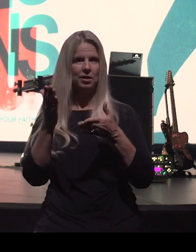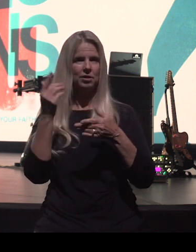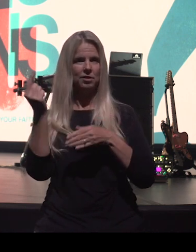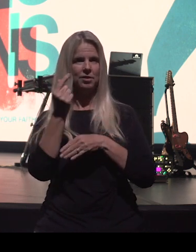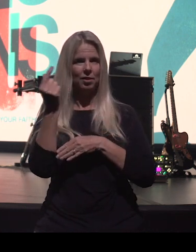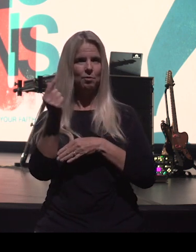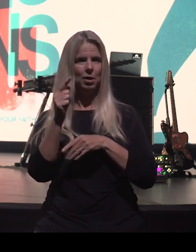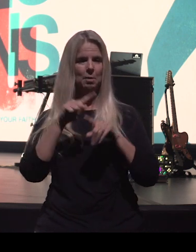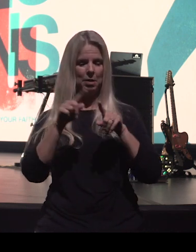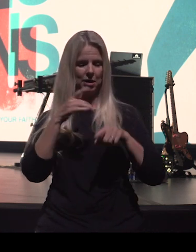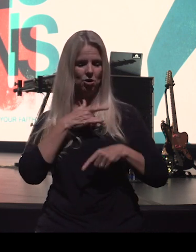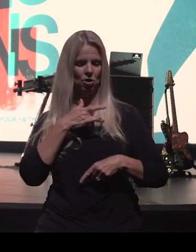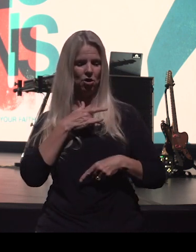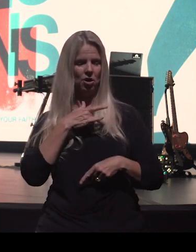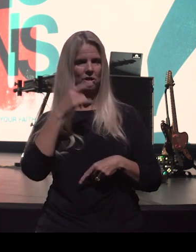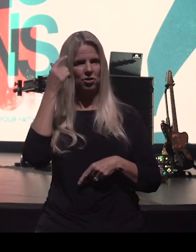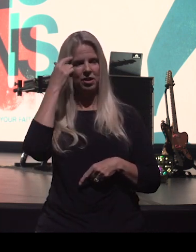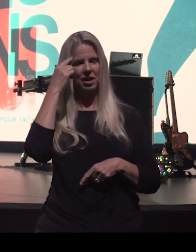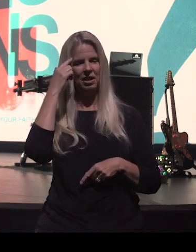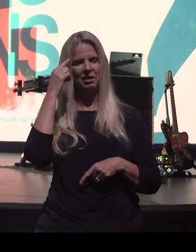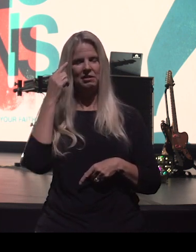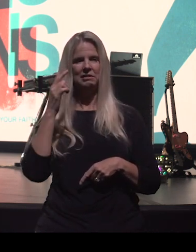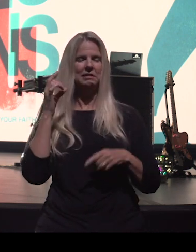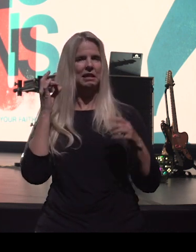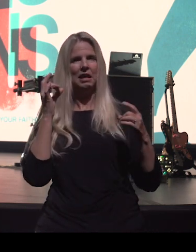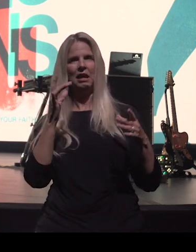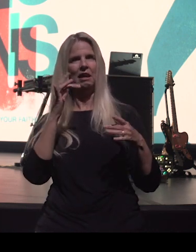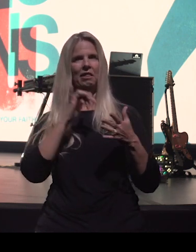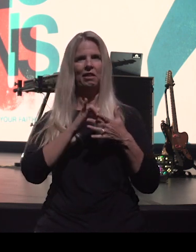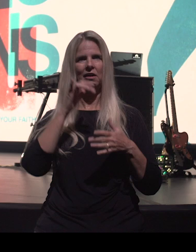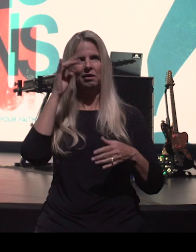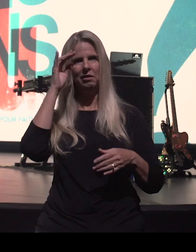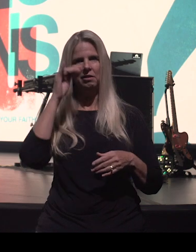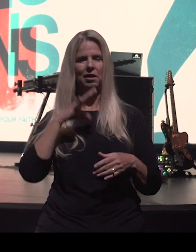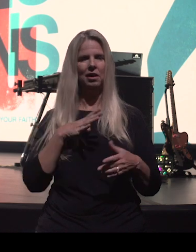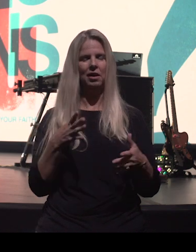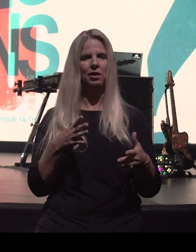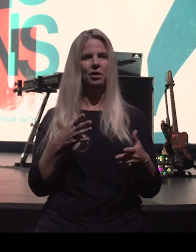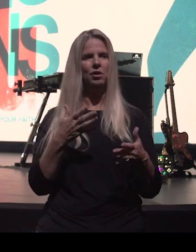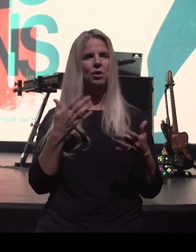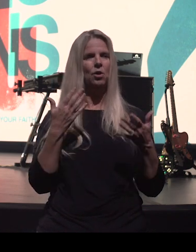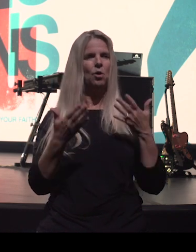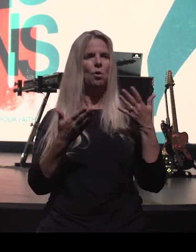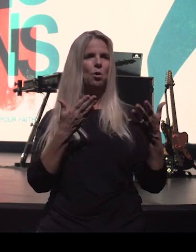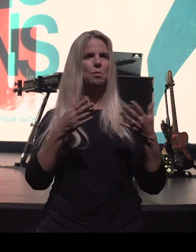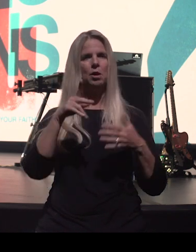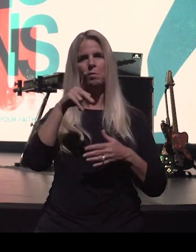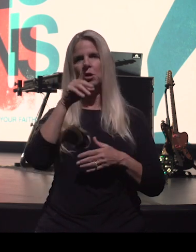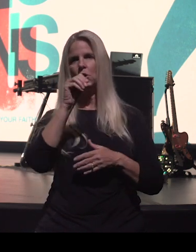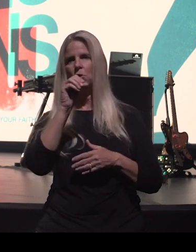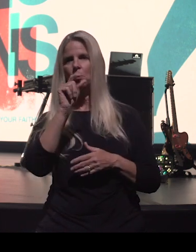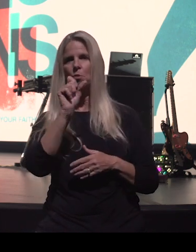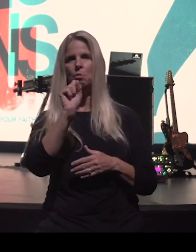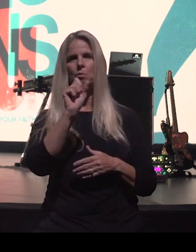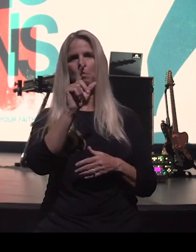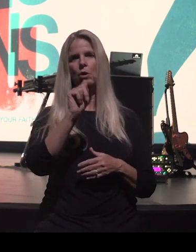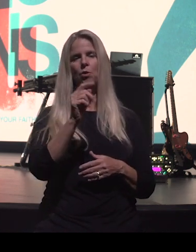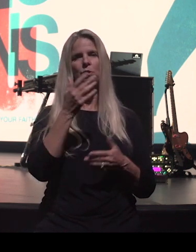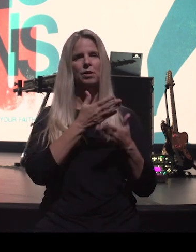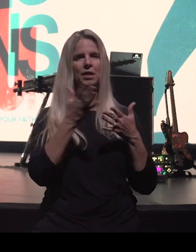jerk. Sometimes we post things on social media, come on, that make us look so, like,